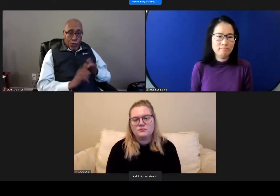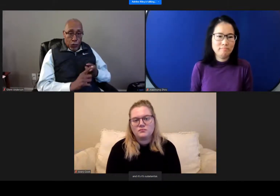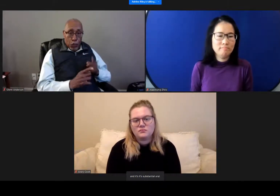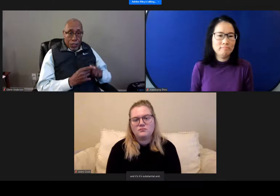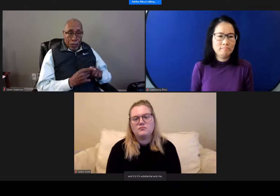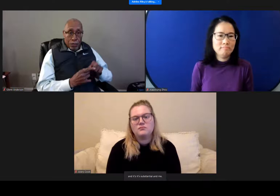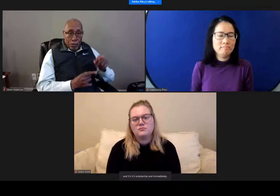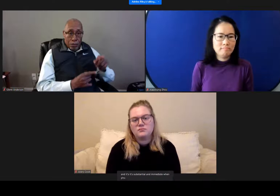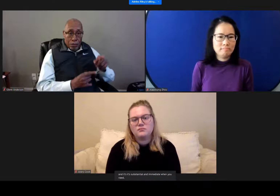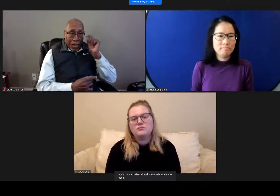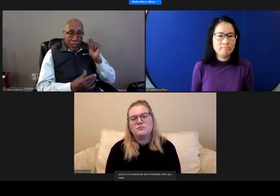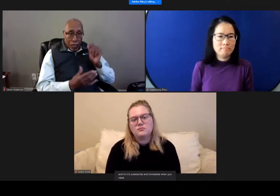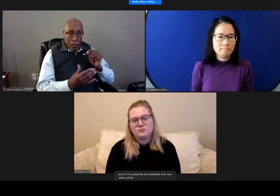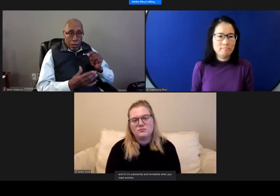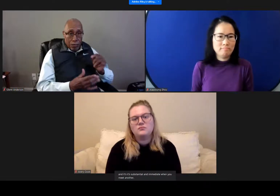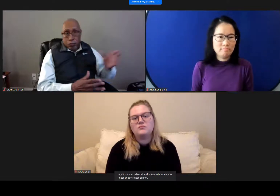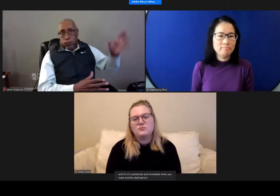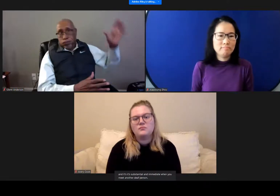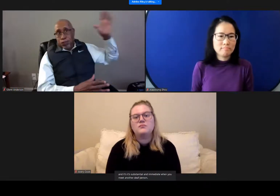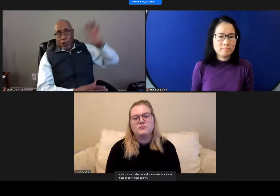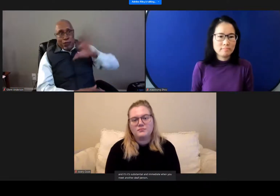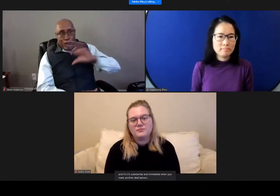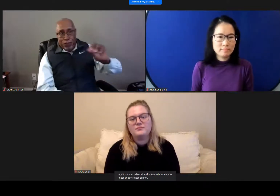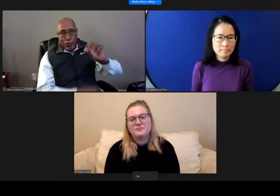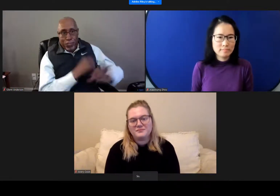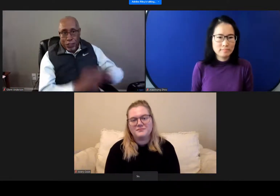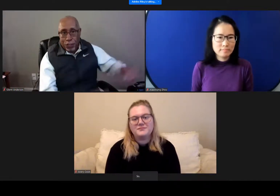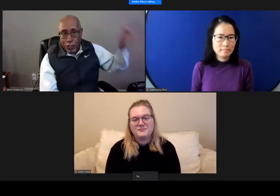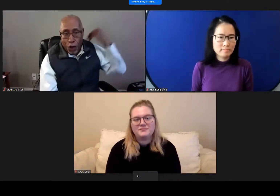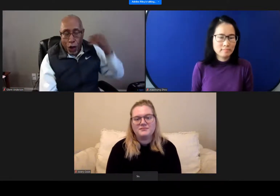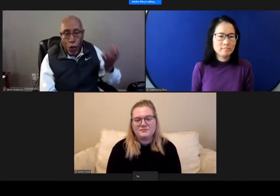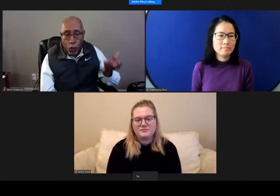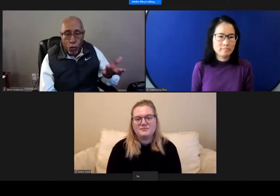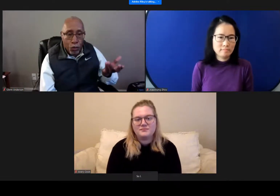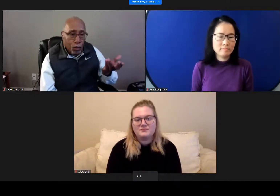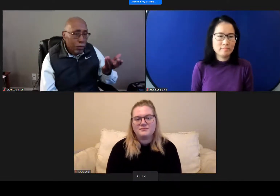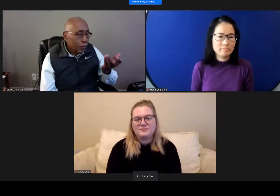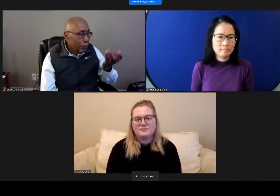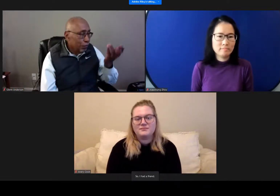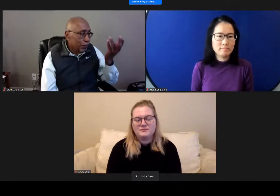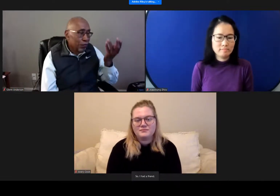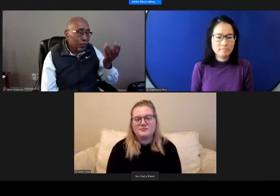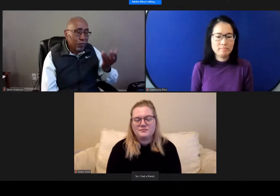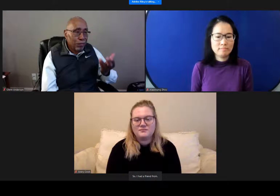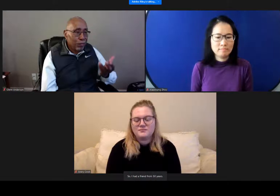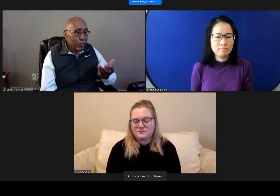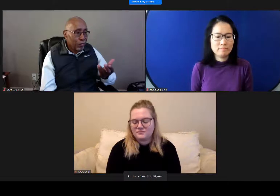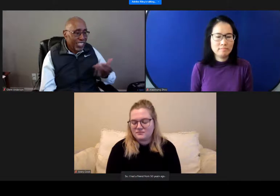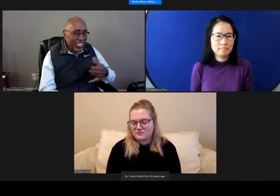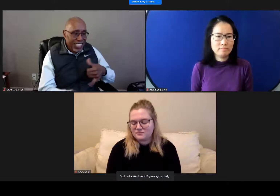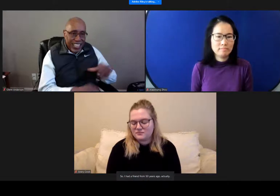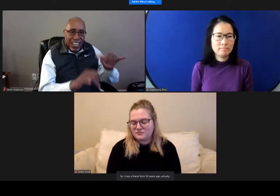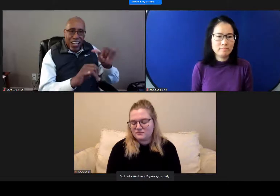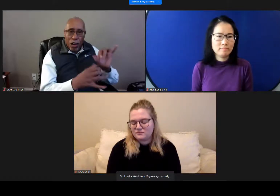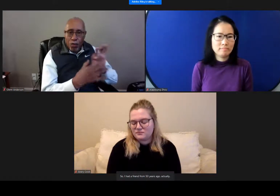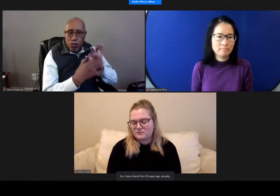substantial and immediate when you meet another deaf person. So I had a friend from 50 years ago,